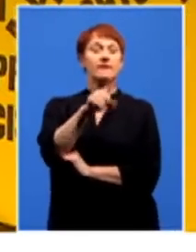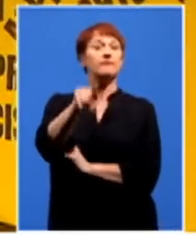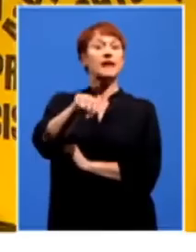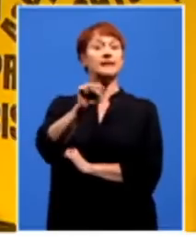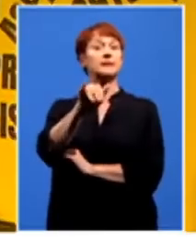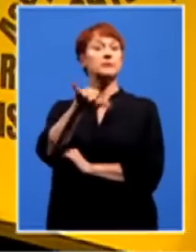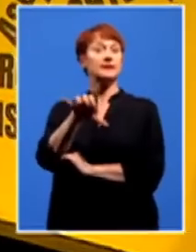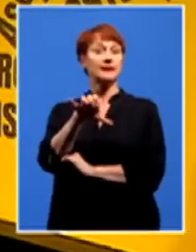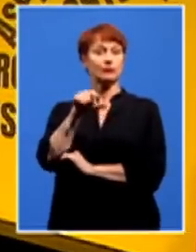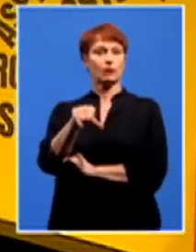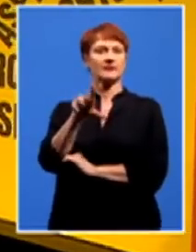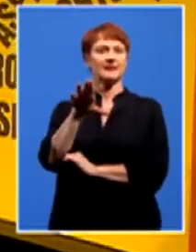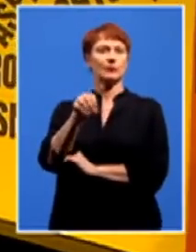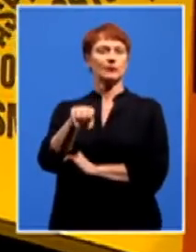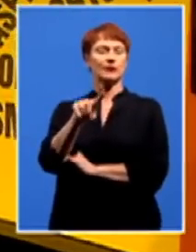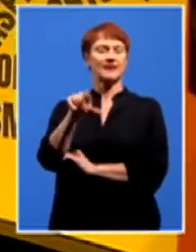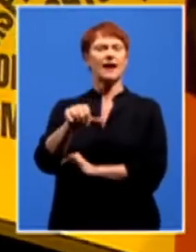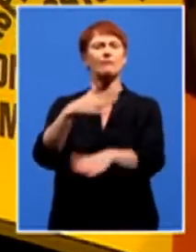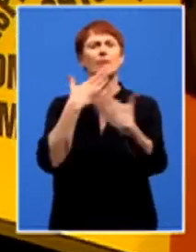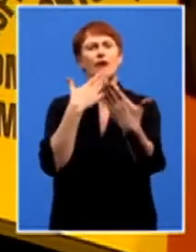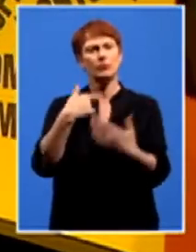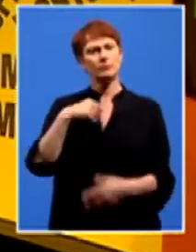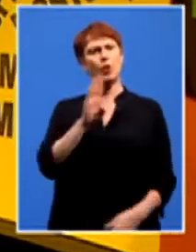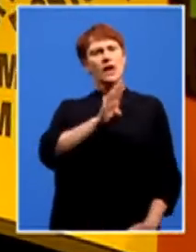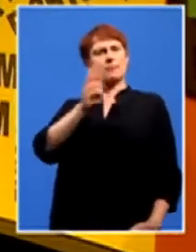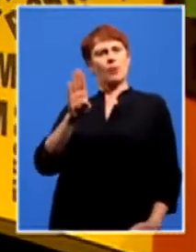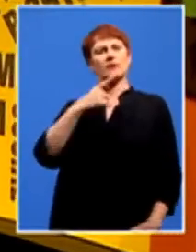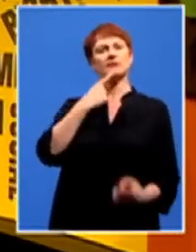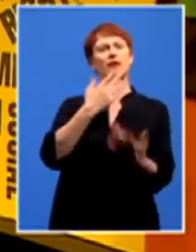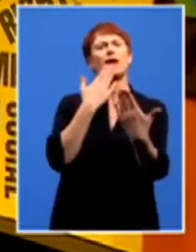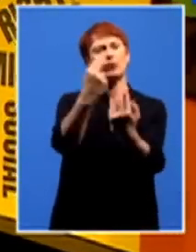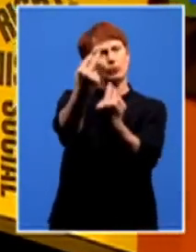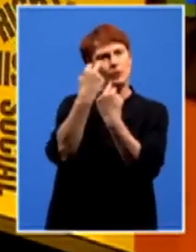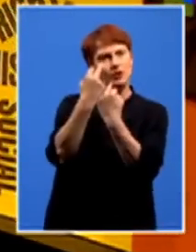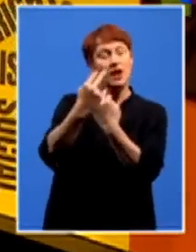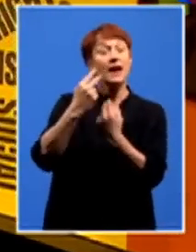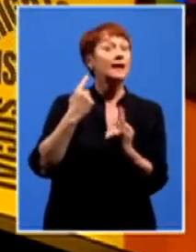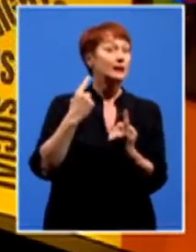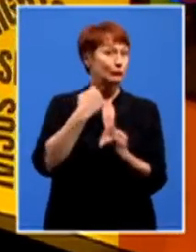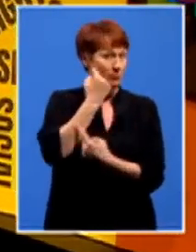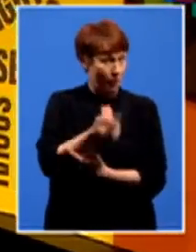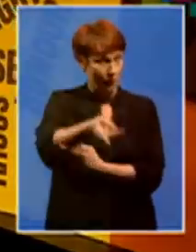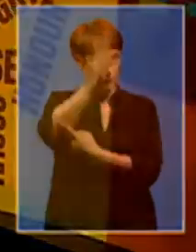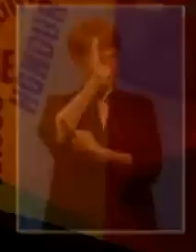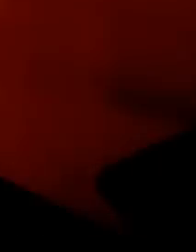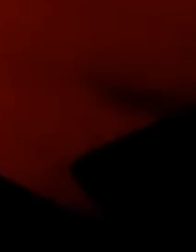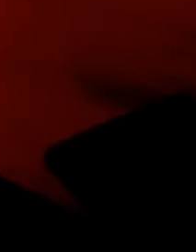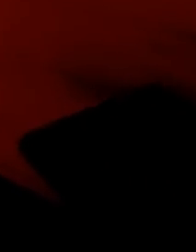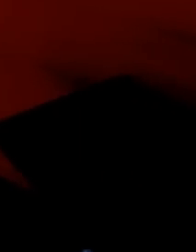dg25@sabc.co.za. From me, Bongani Bingwa, thank you for watching. Until tomorrow, ubusuku benzolo. Good night.